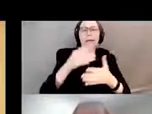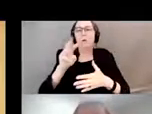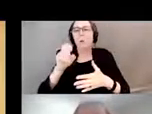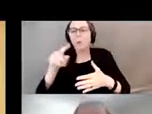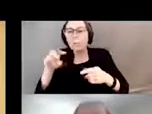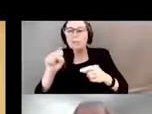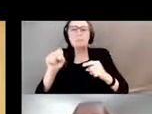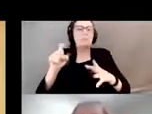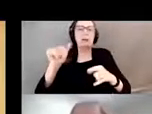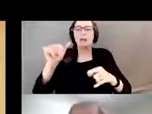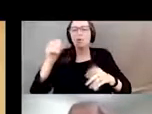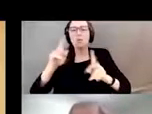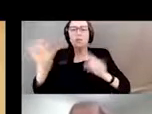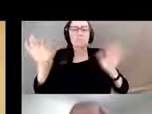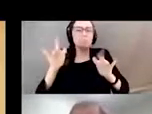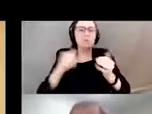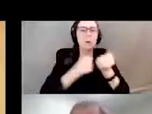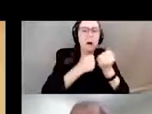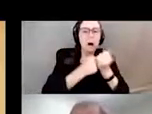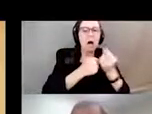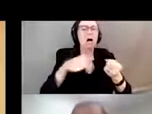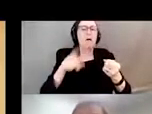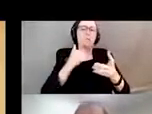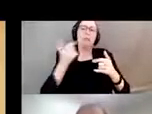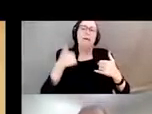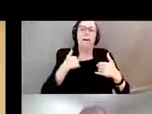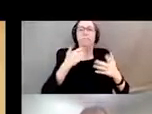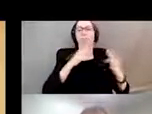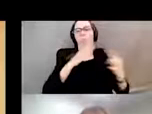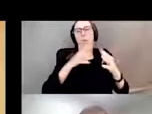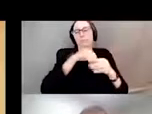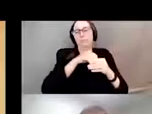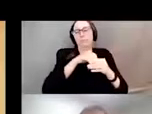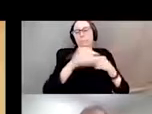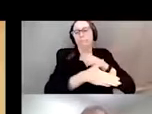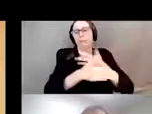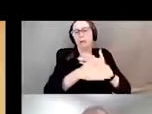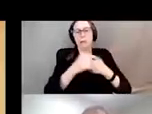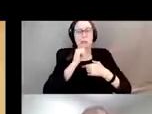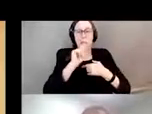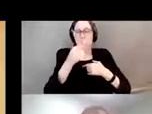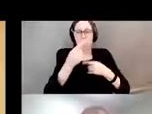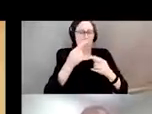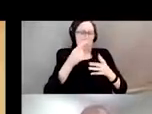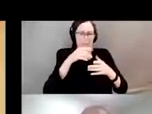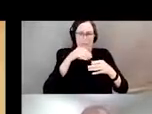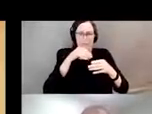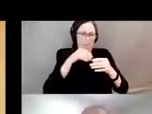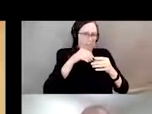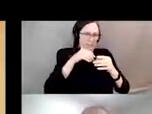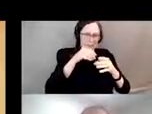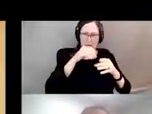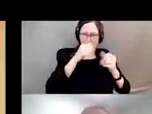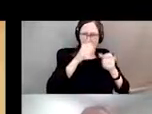foreign volunteers when there are civil wars. And so you don't just have this internal conflict, you have larger